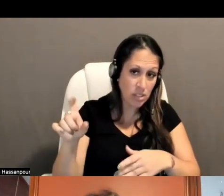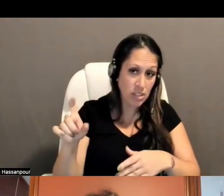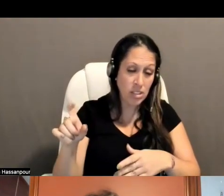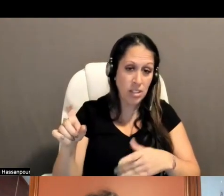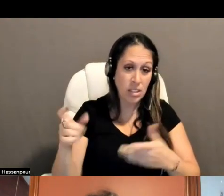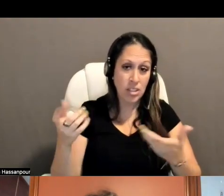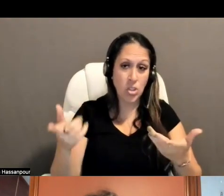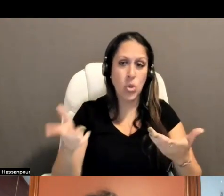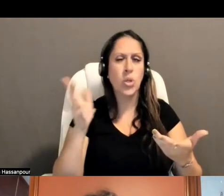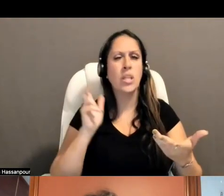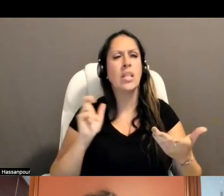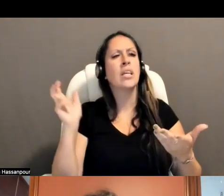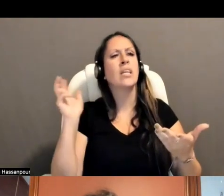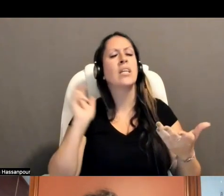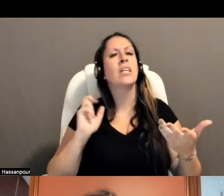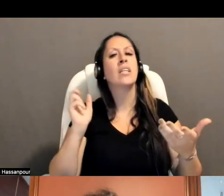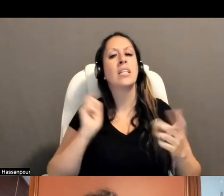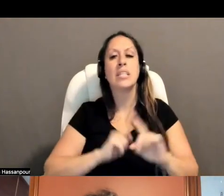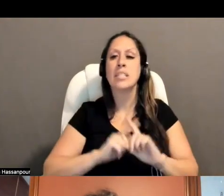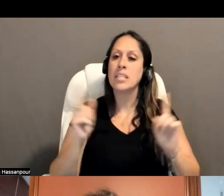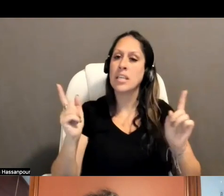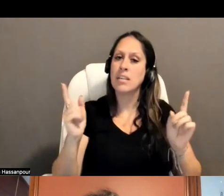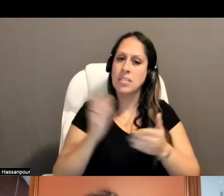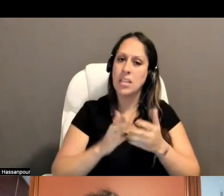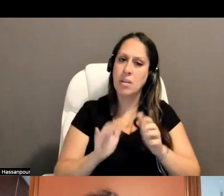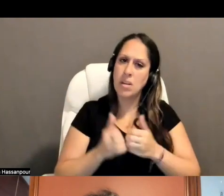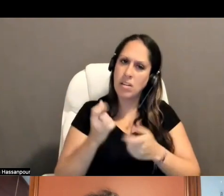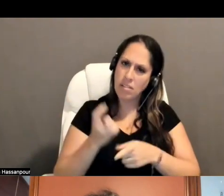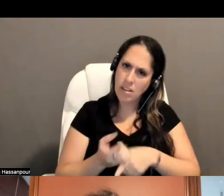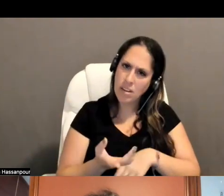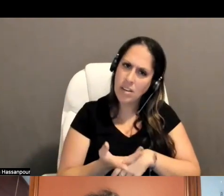that way. You listen differently somehow.